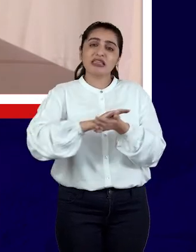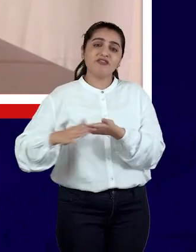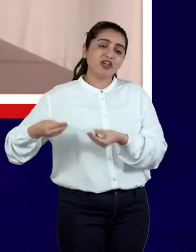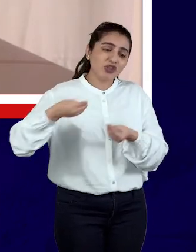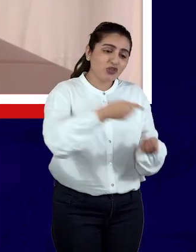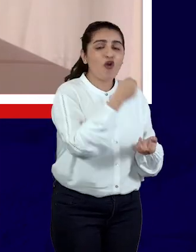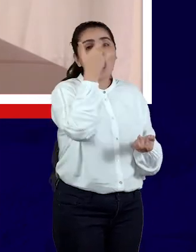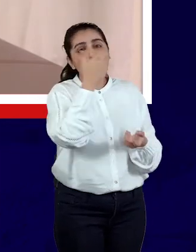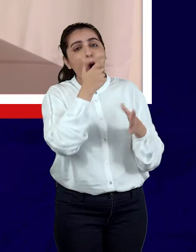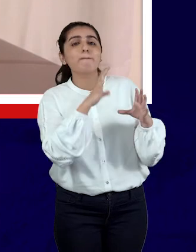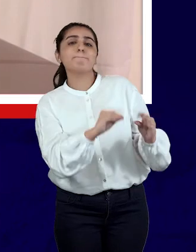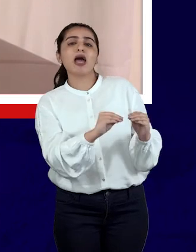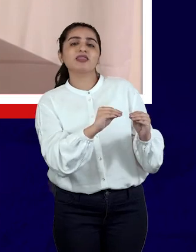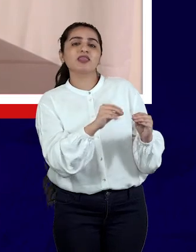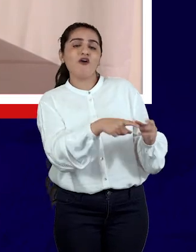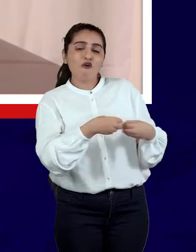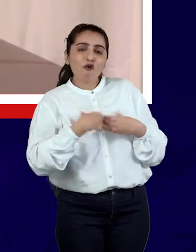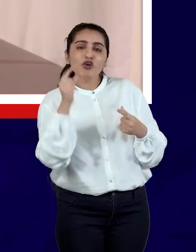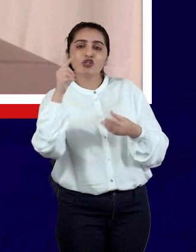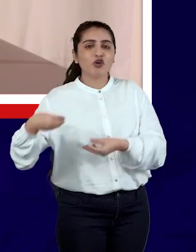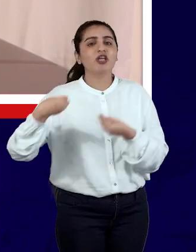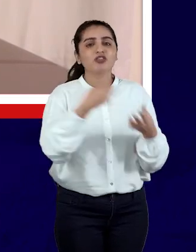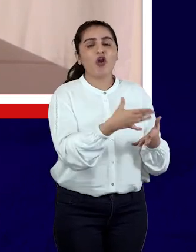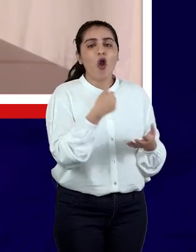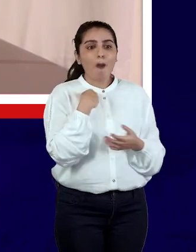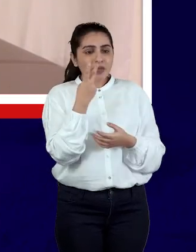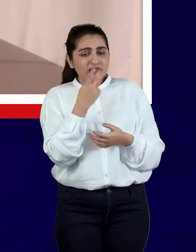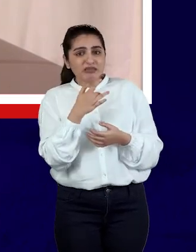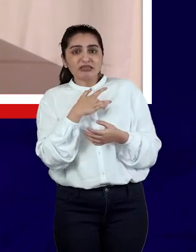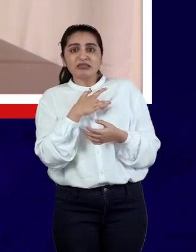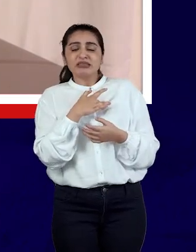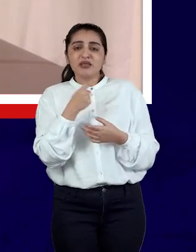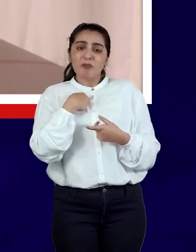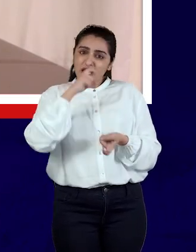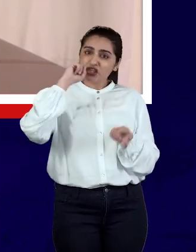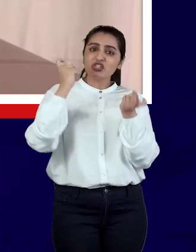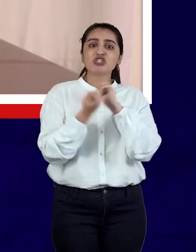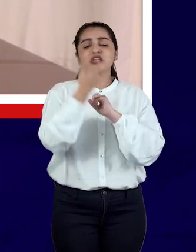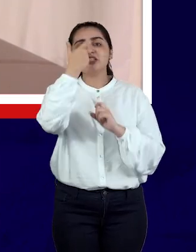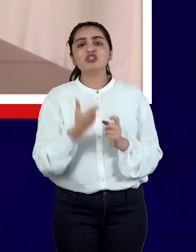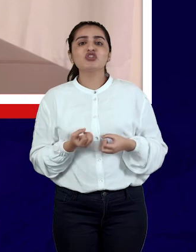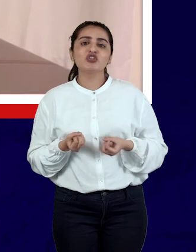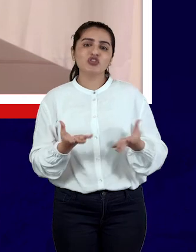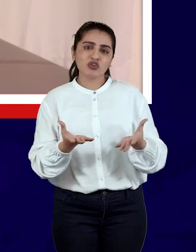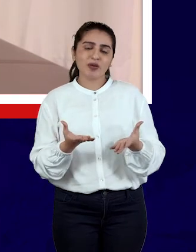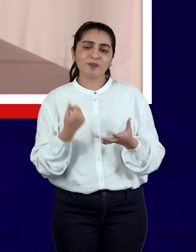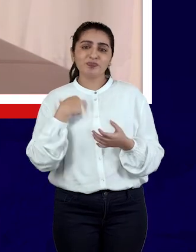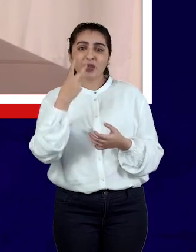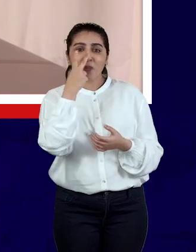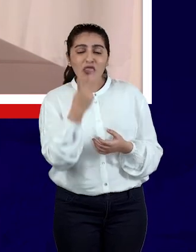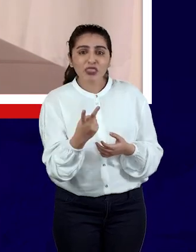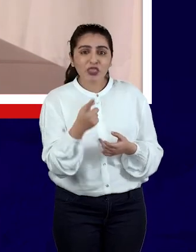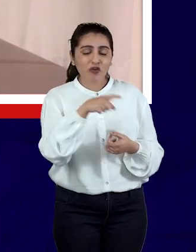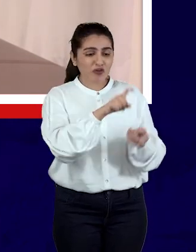generosity that it really, really touched me and it really changed me. I had many other such instances and I